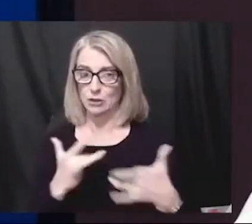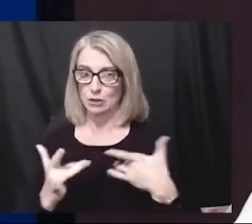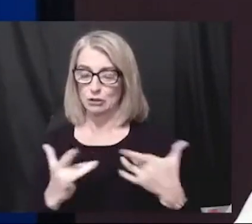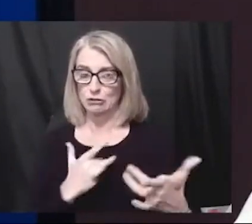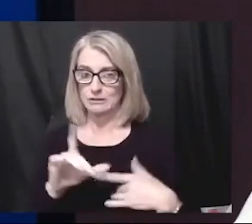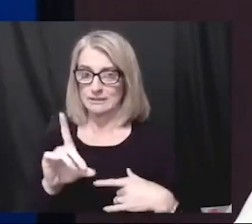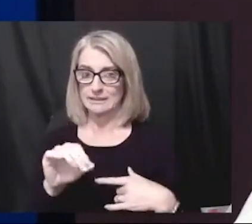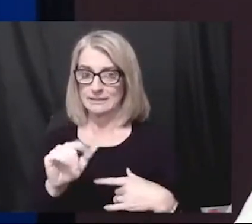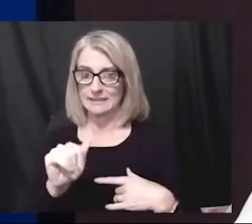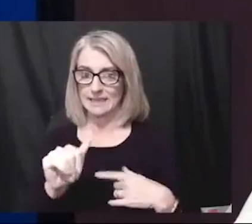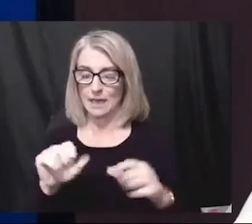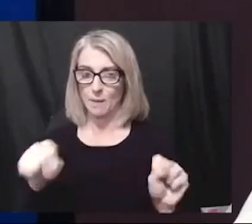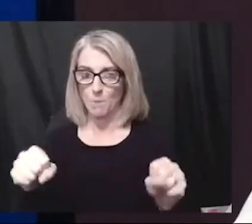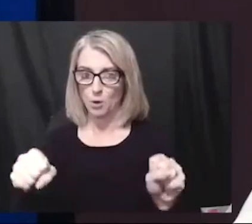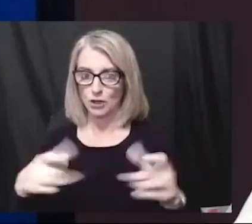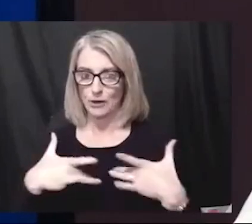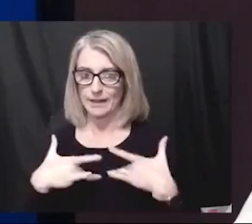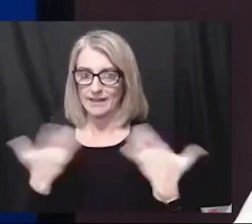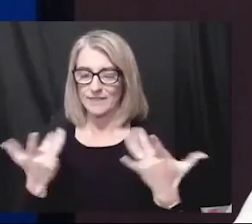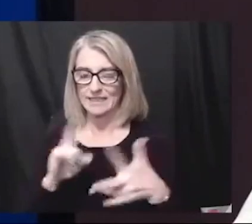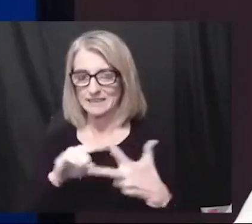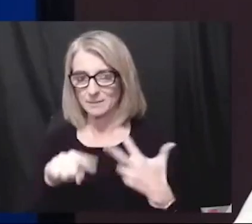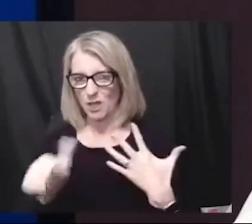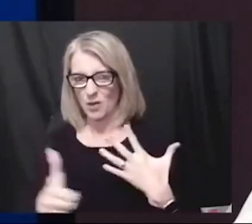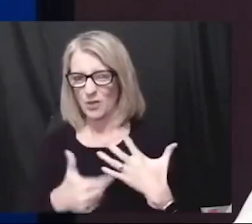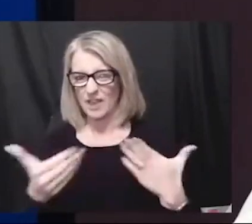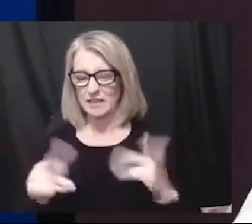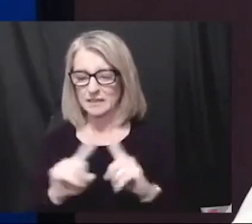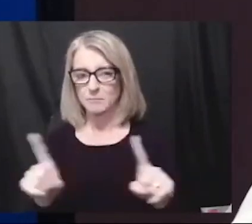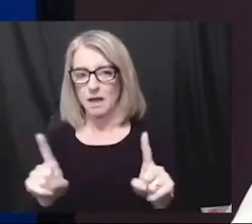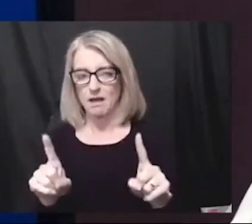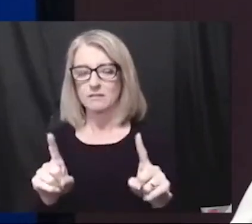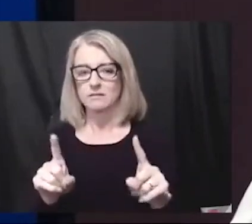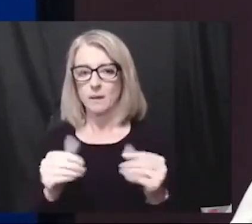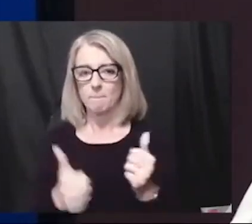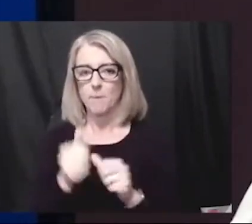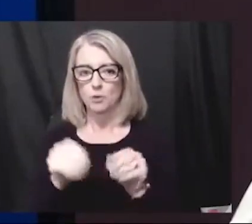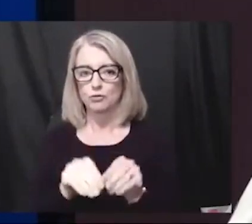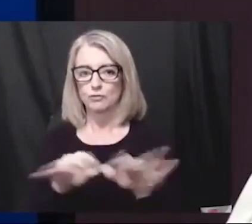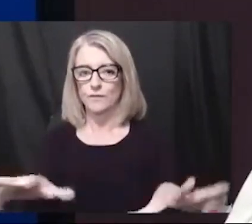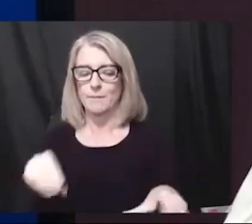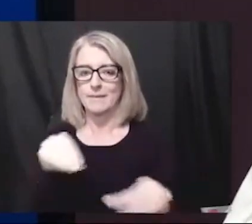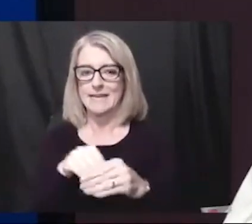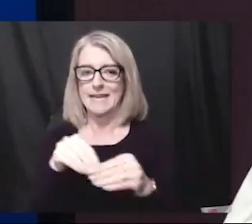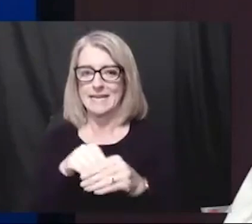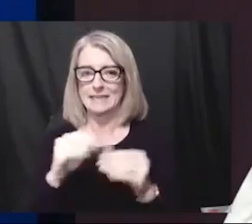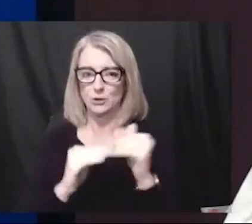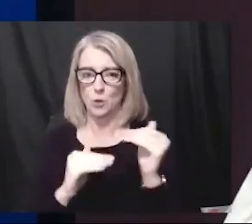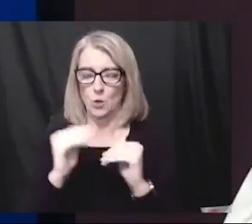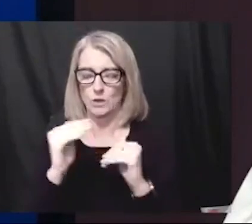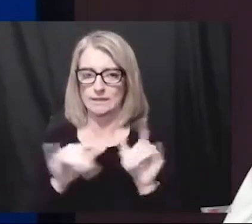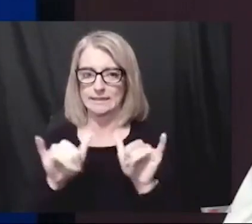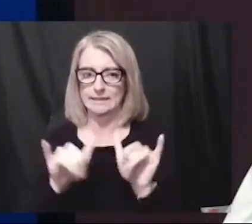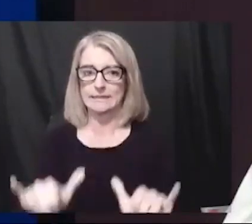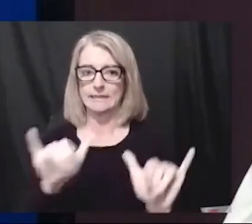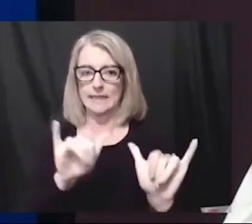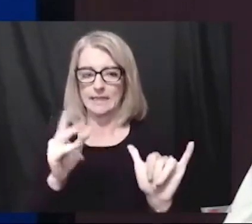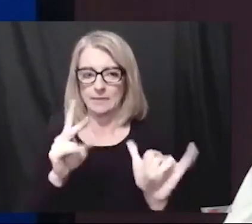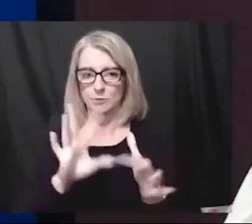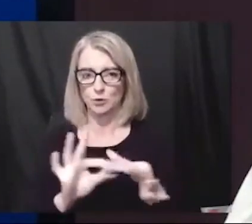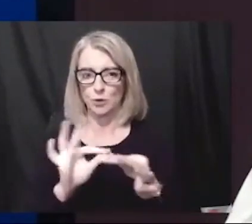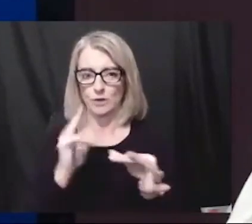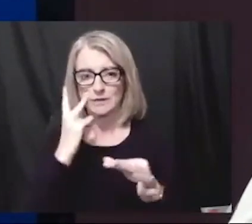only 5 are fully vaccinated, and in the ICU, only 1 of those is vaccinated. See, that's a big